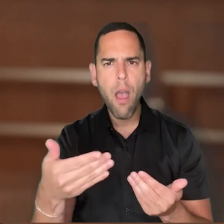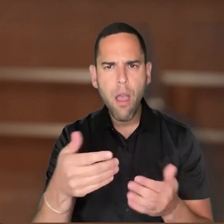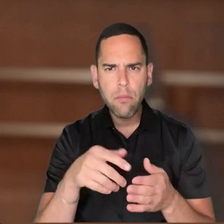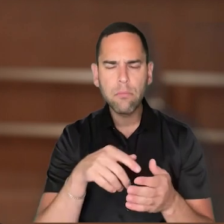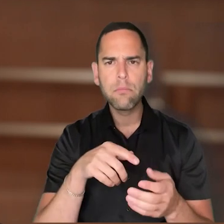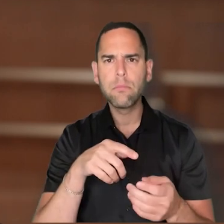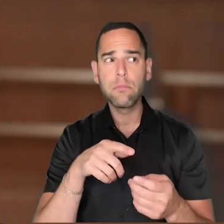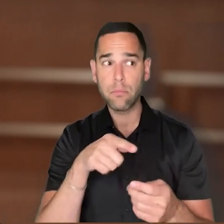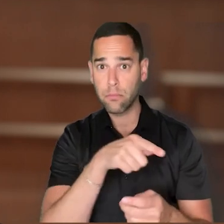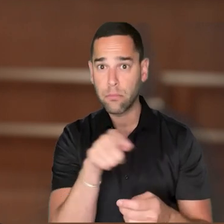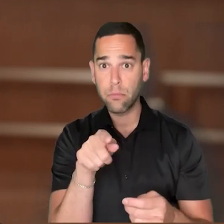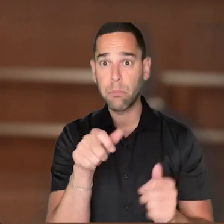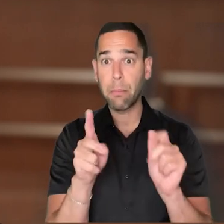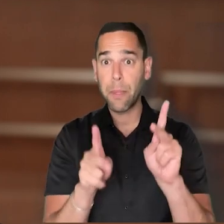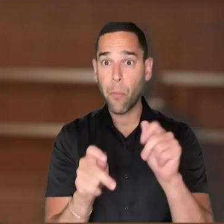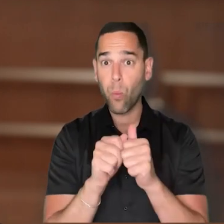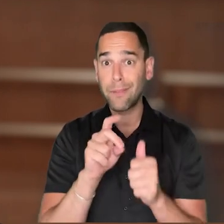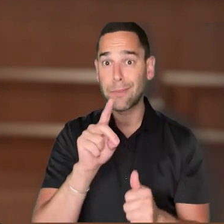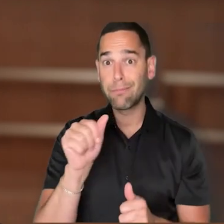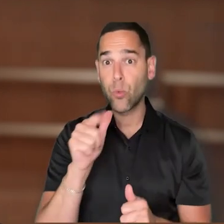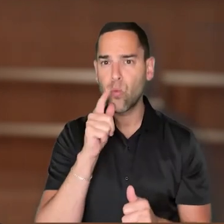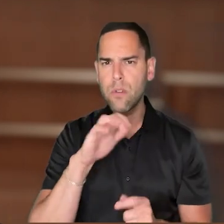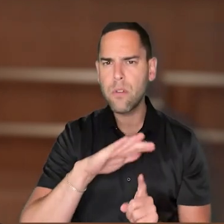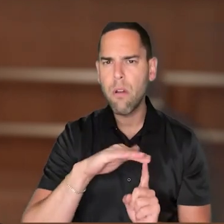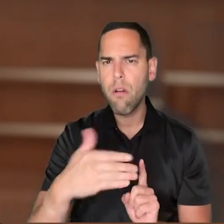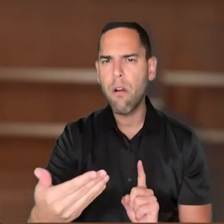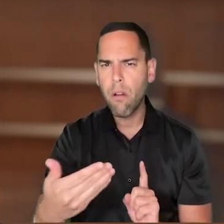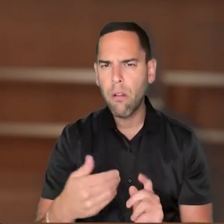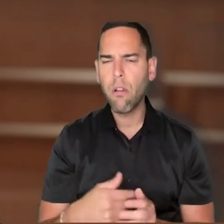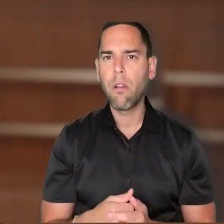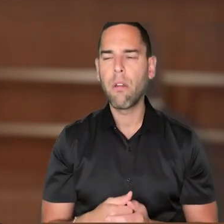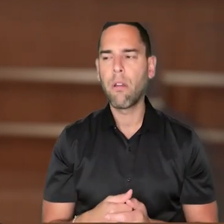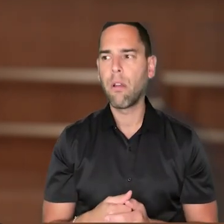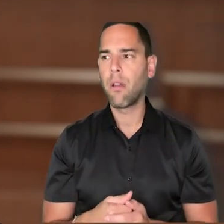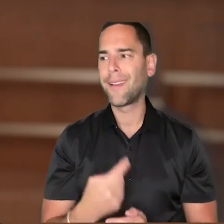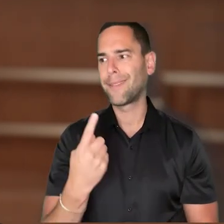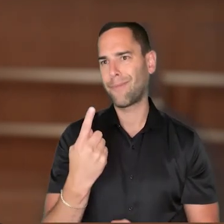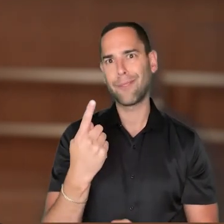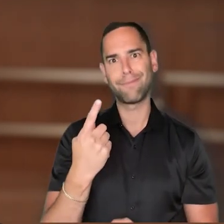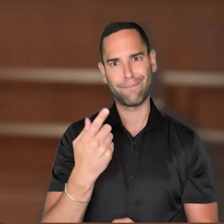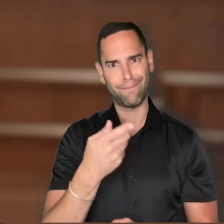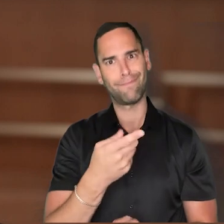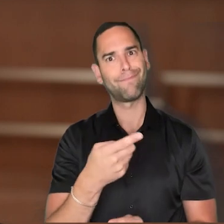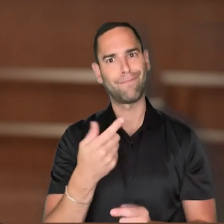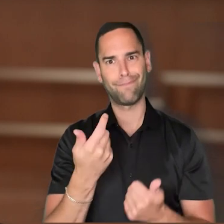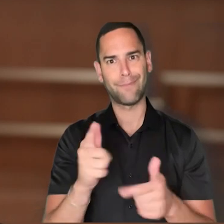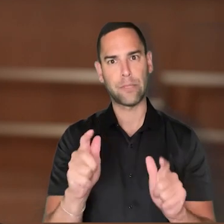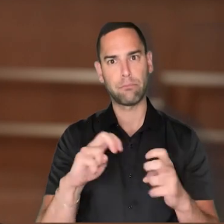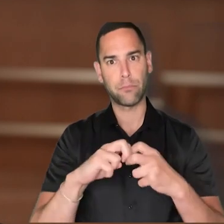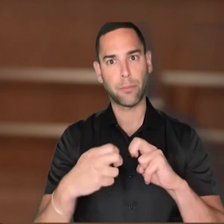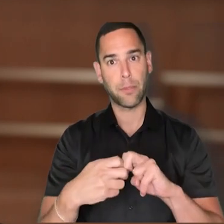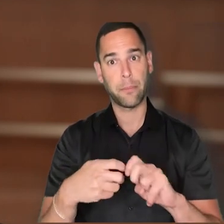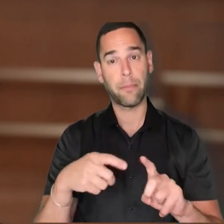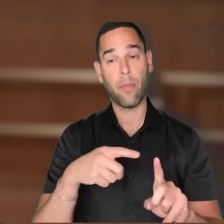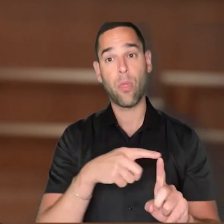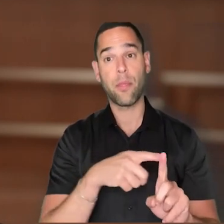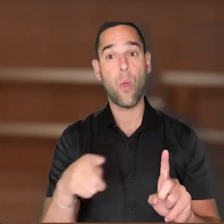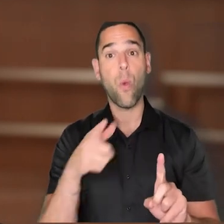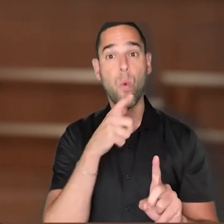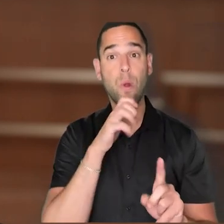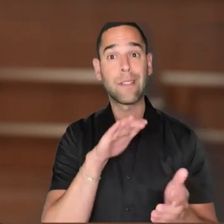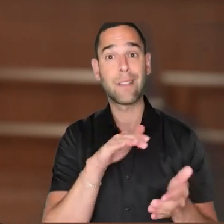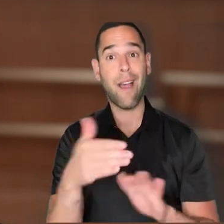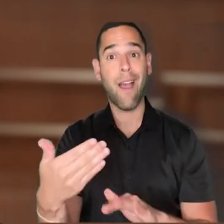died with disabilities, I think one of the other issues is that people who died as a result